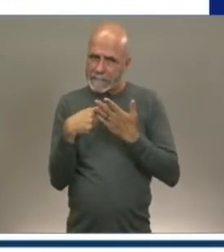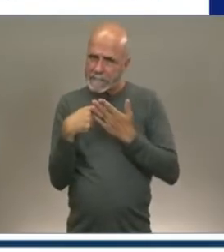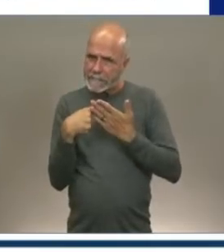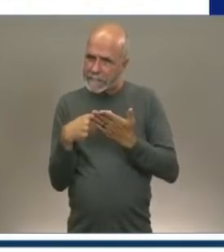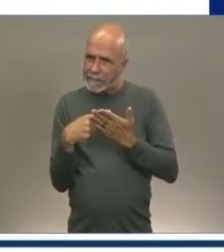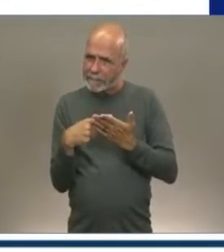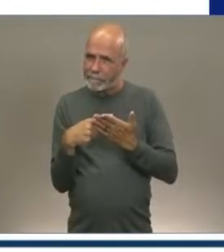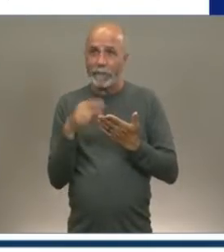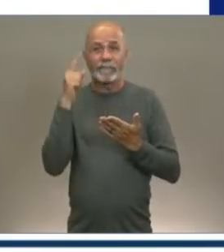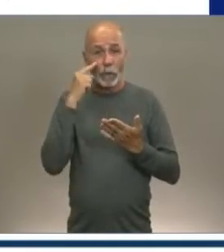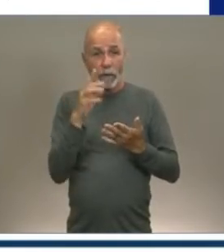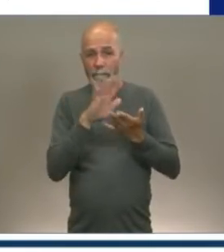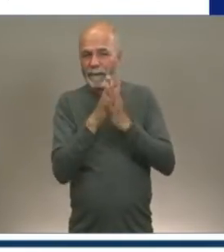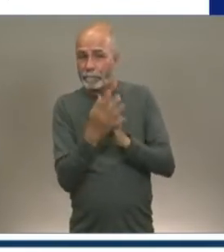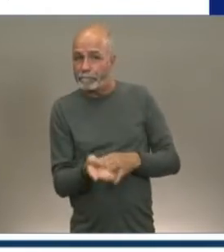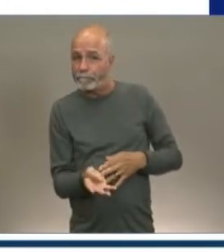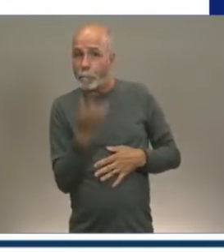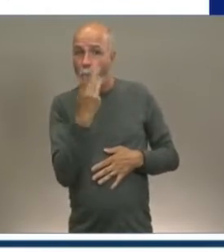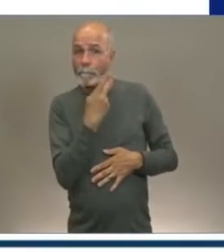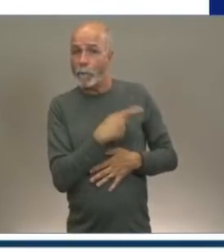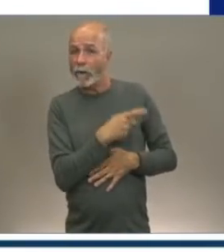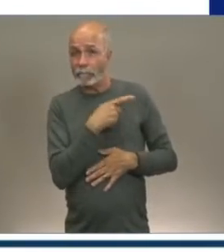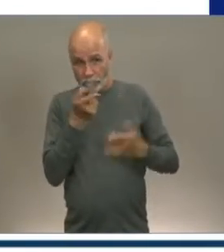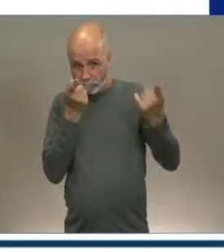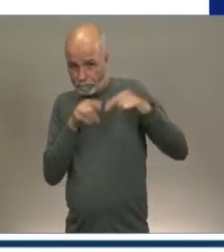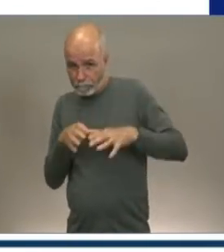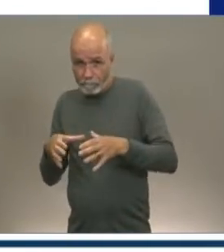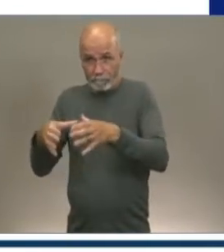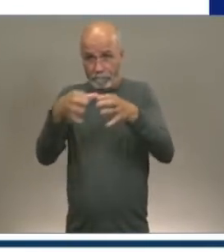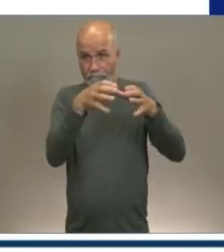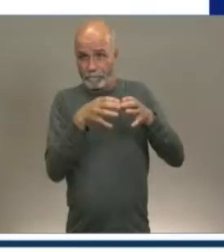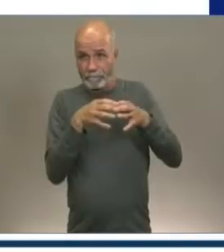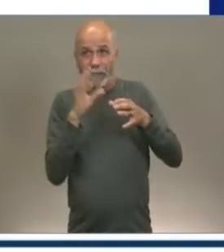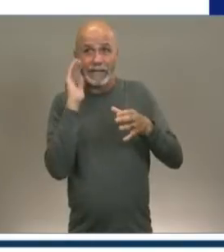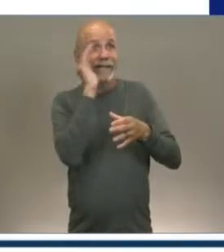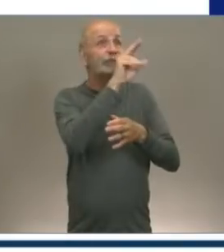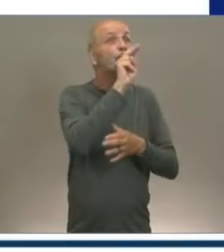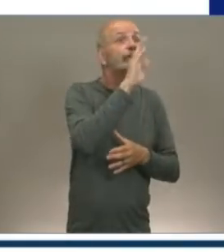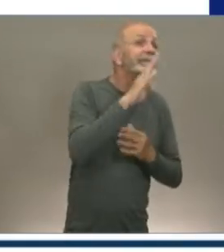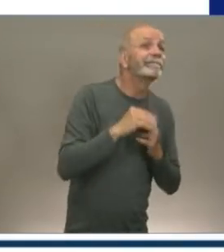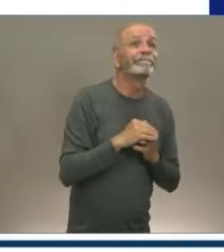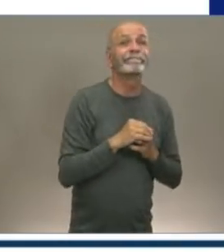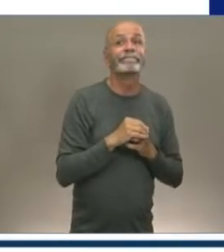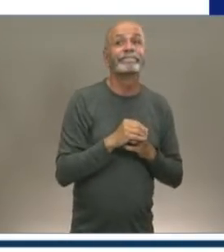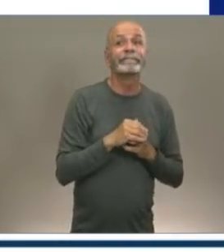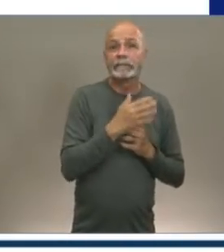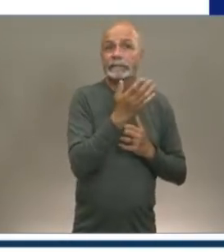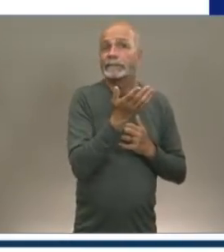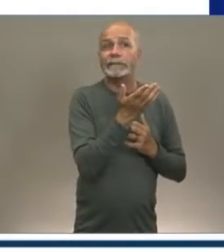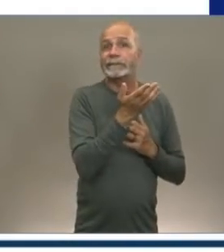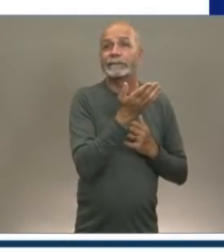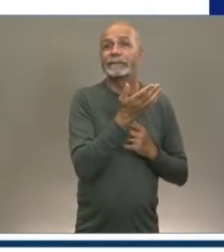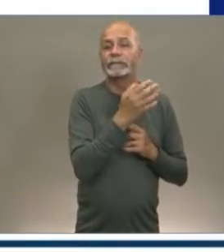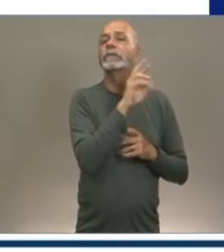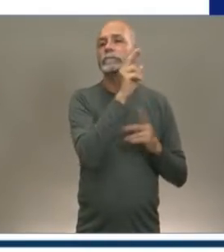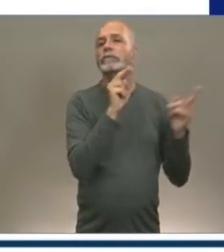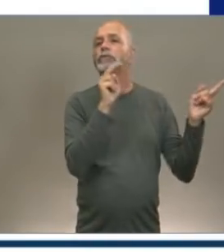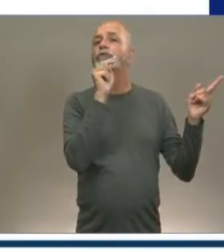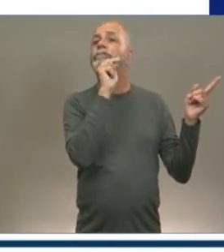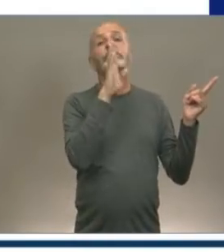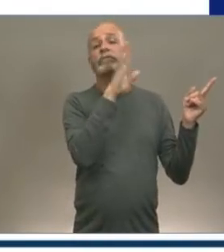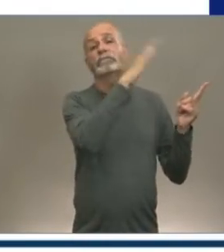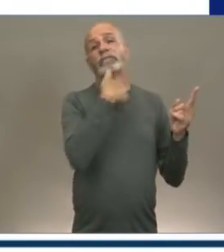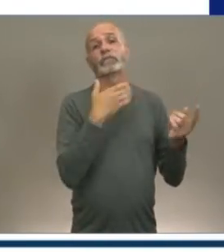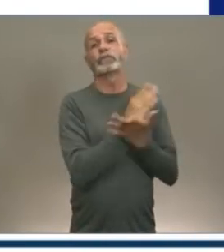the provinces. We've reached out to New Brunswick and hope to have that discussion with them, but they have the right to make that